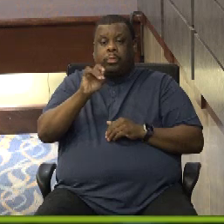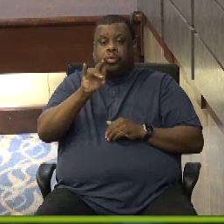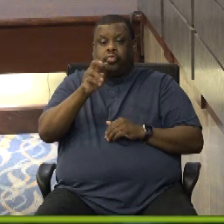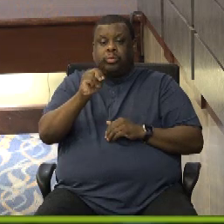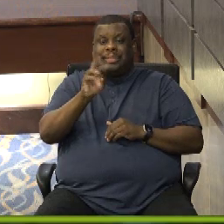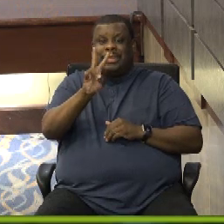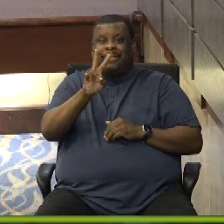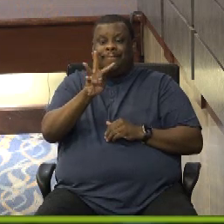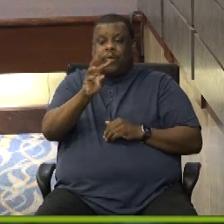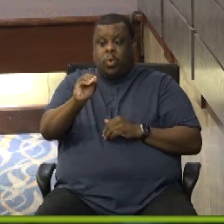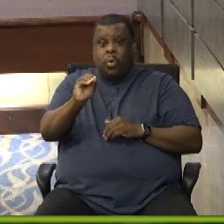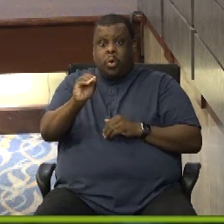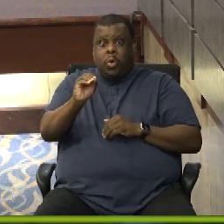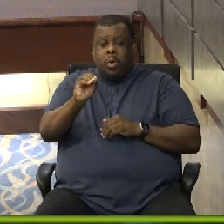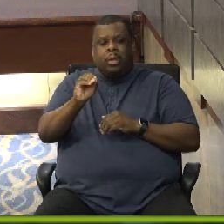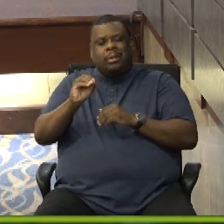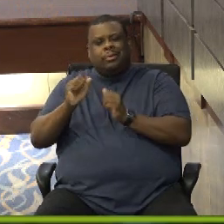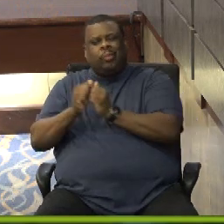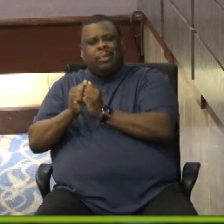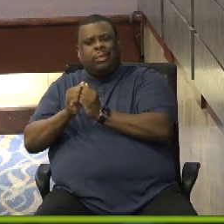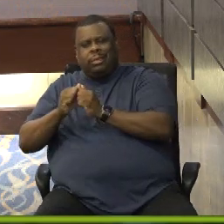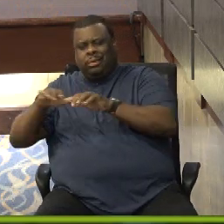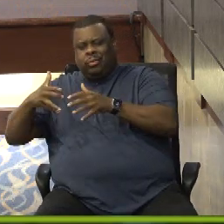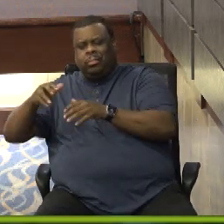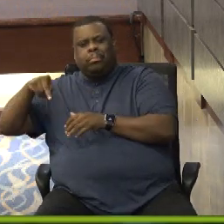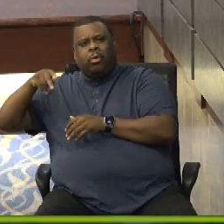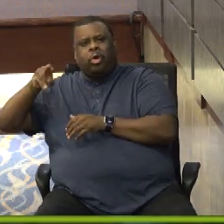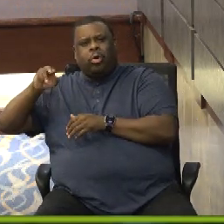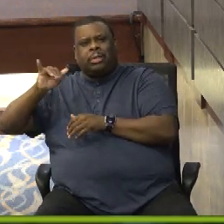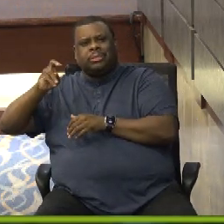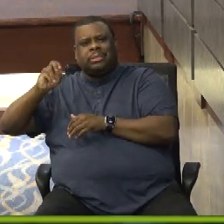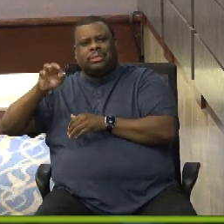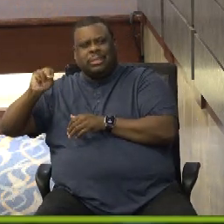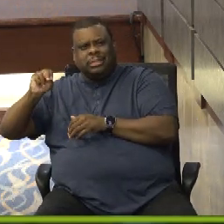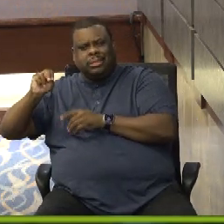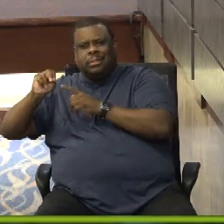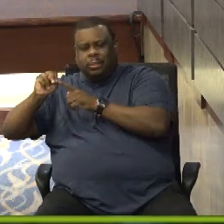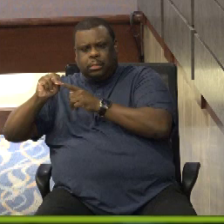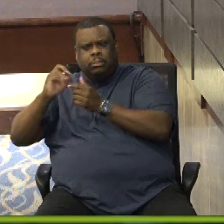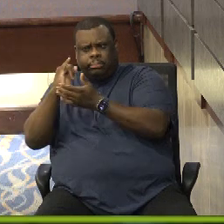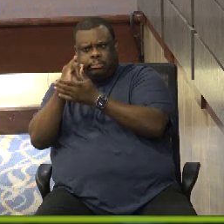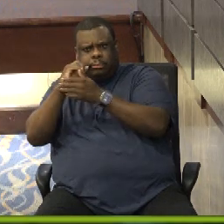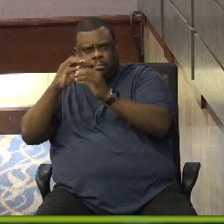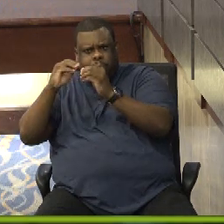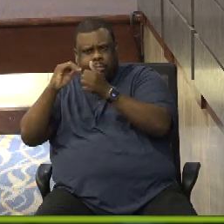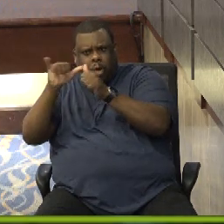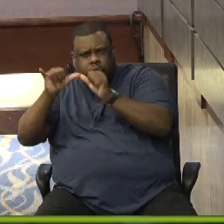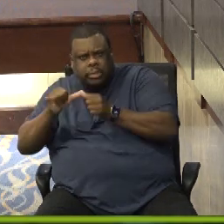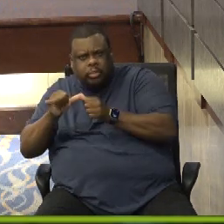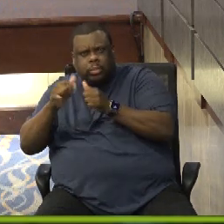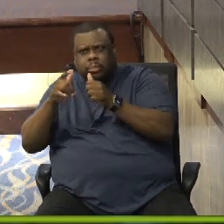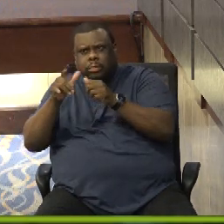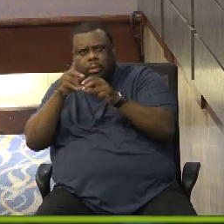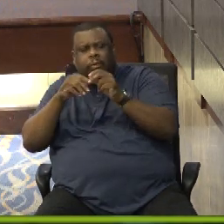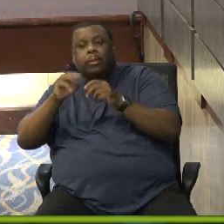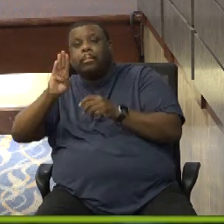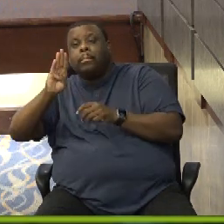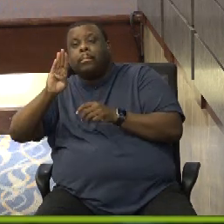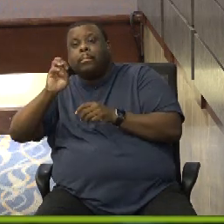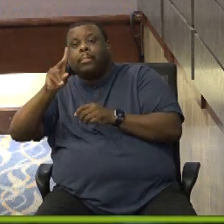professional services agreement with Perkins and Will, Inc. to perform architectural services for the Bledsoe Miller Community Center